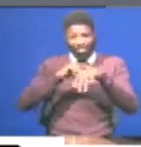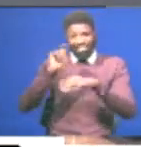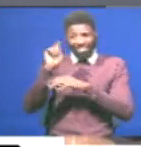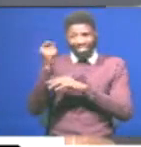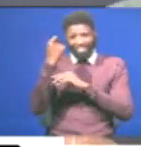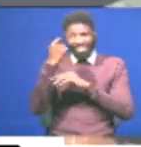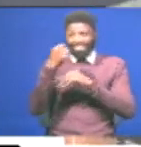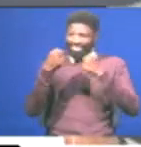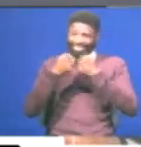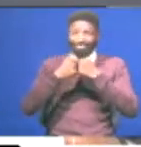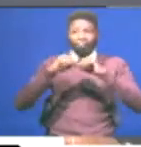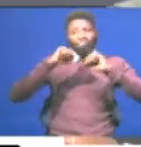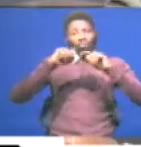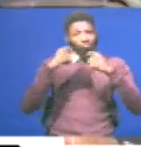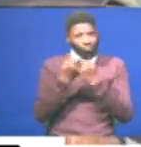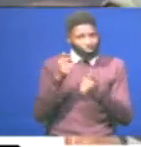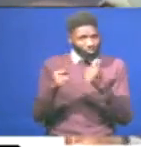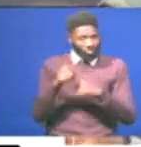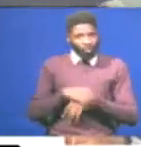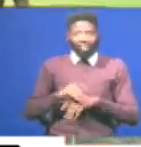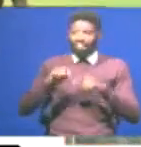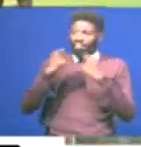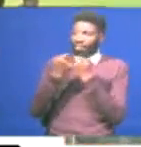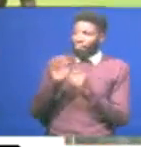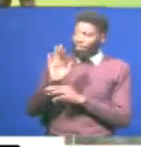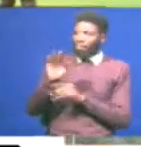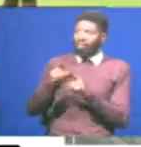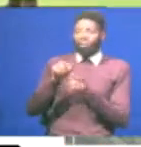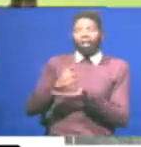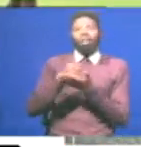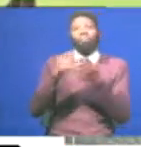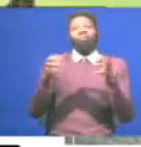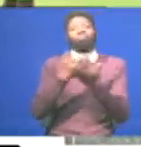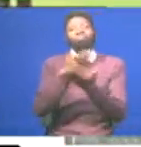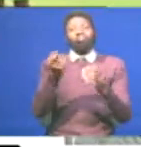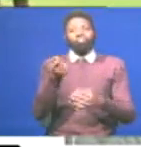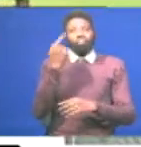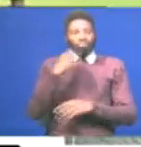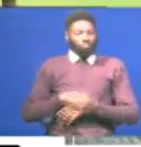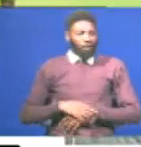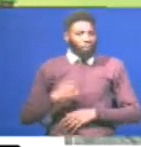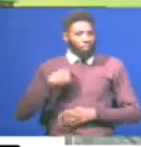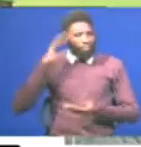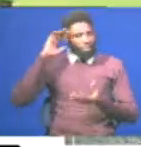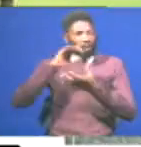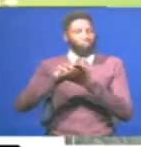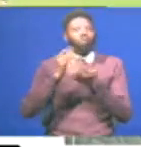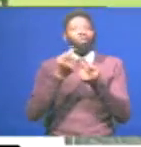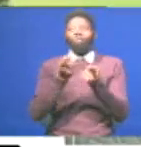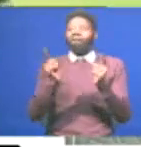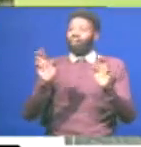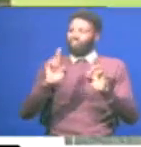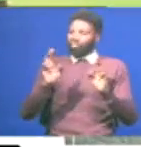talking about a team where I said also there to make the football fans understand. Kilamtu, I believe, are ready for this challenge. It's a good